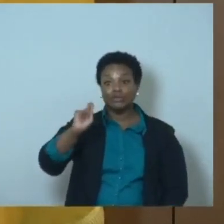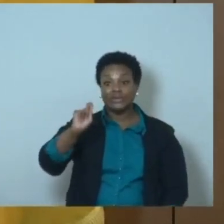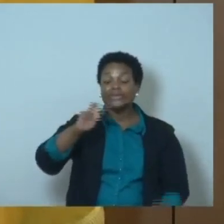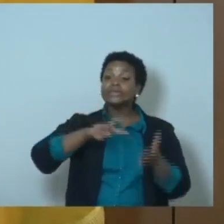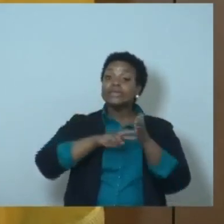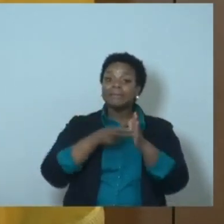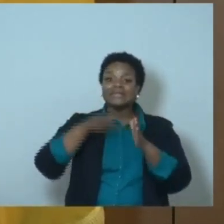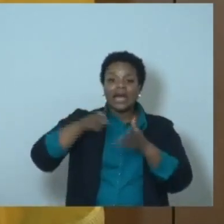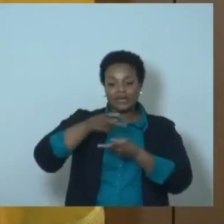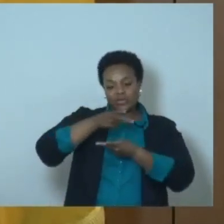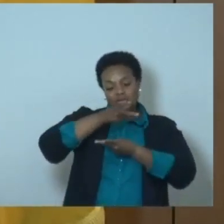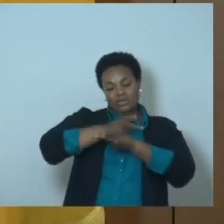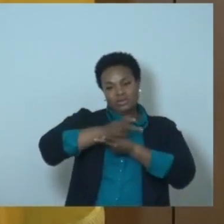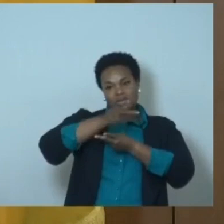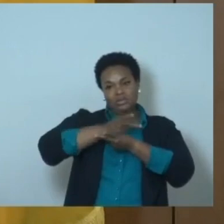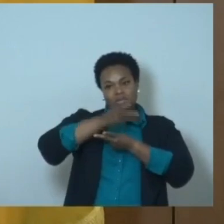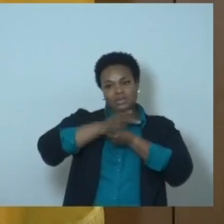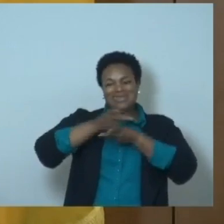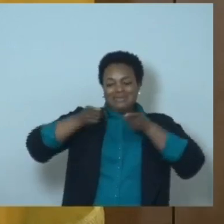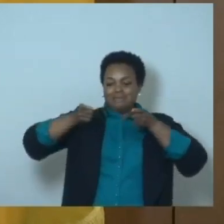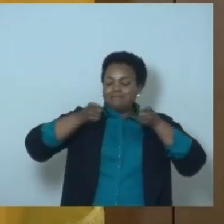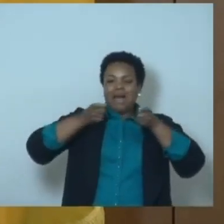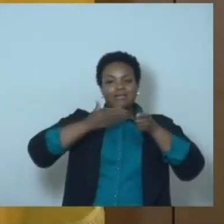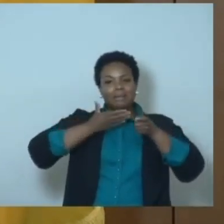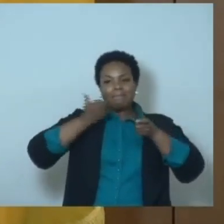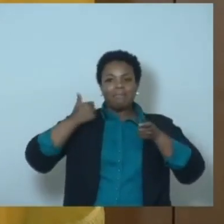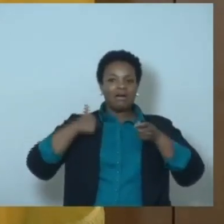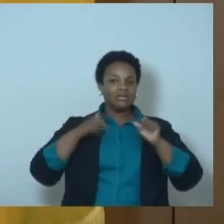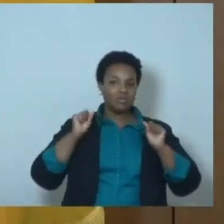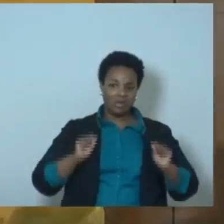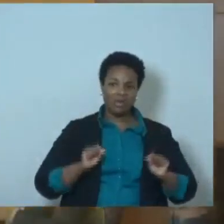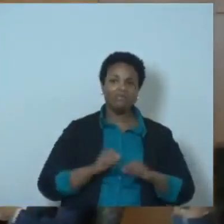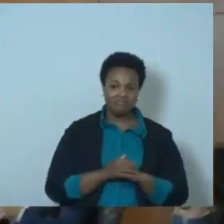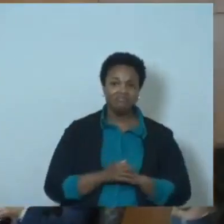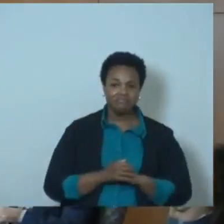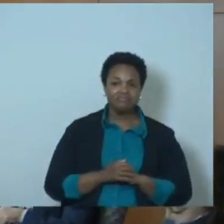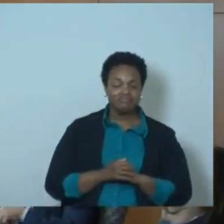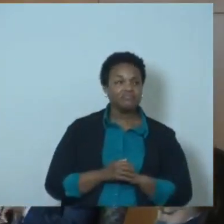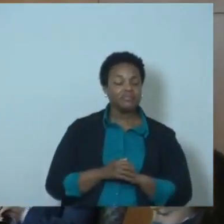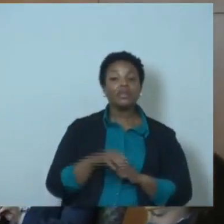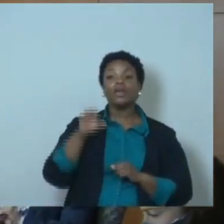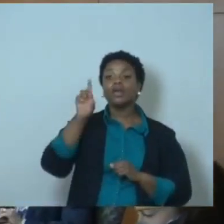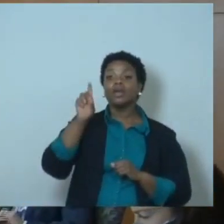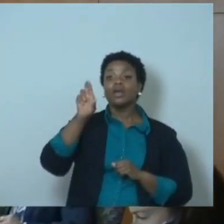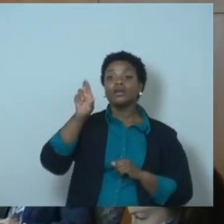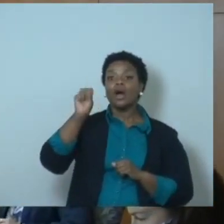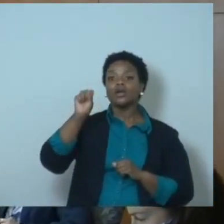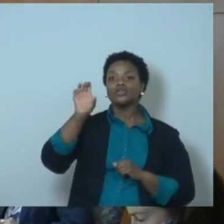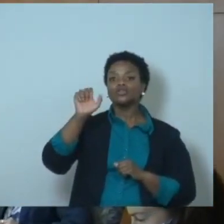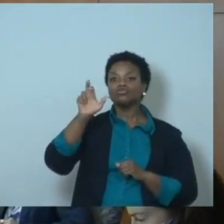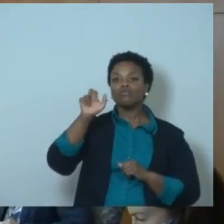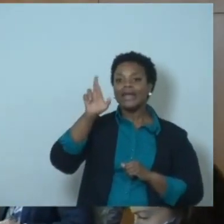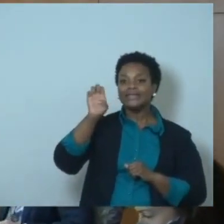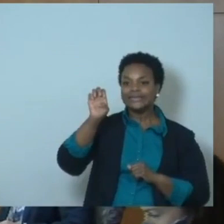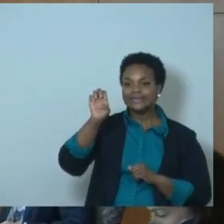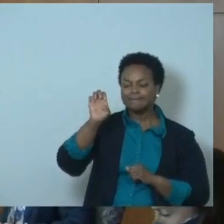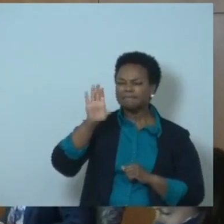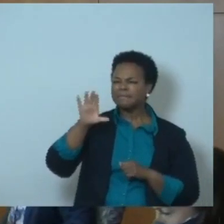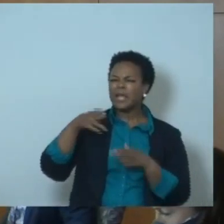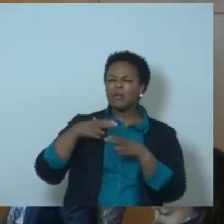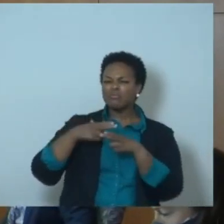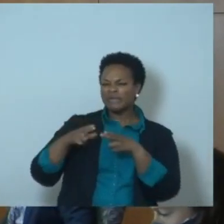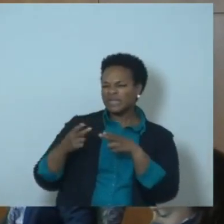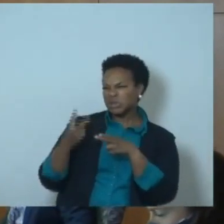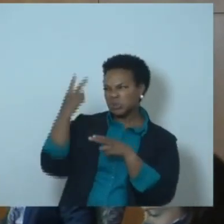acceptable, productive ways we can. Dr. Scrace. Thank you, Governor. Just very briefly, Dan, I think 2 more quick points. One